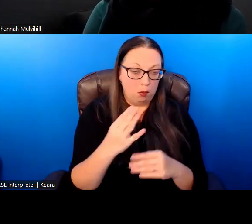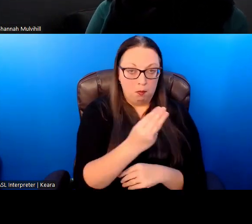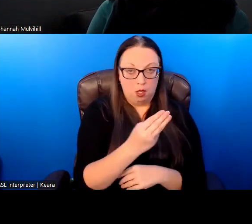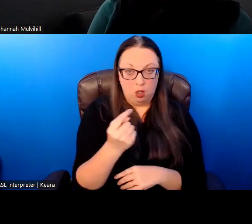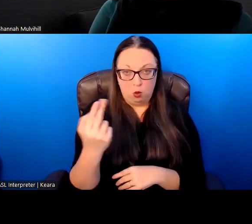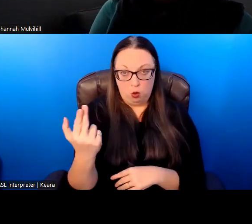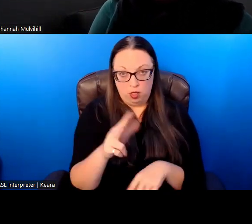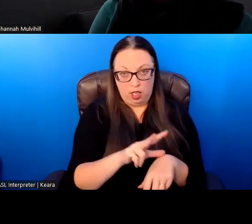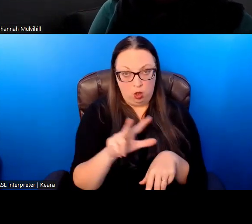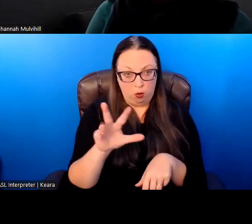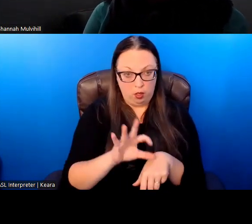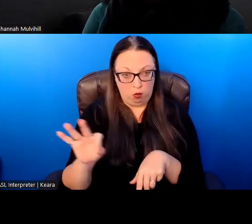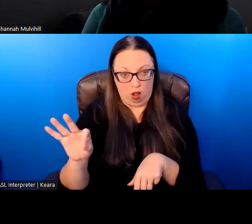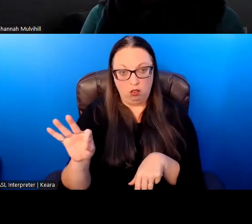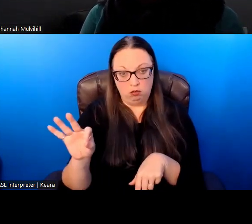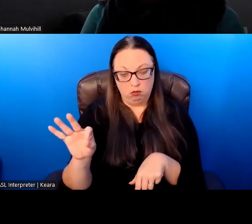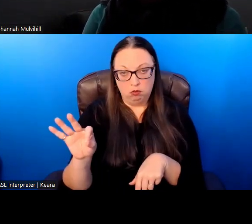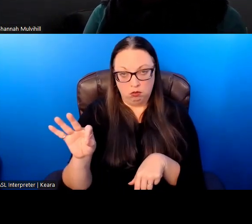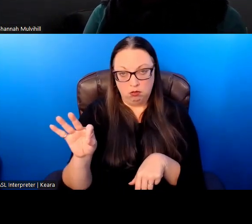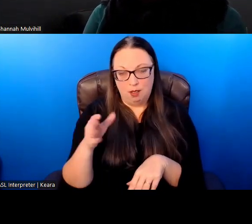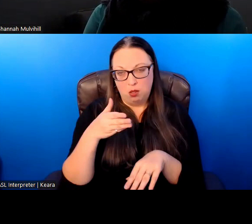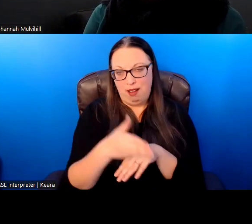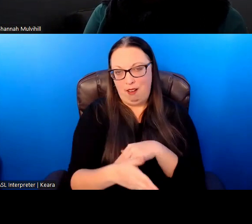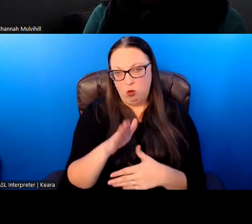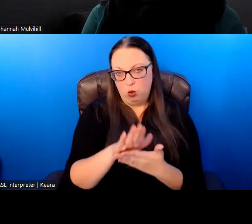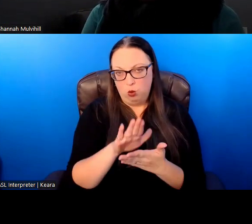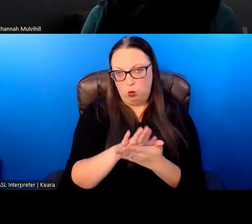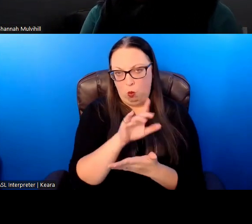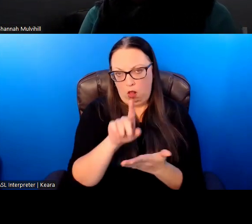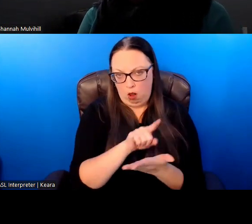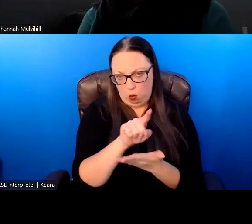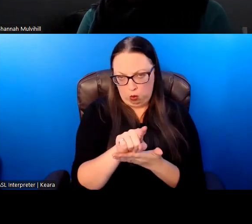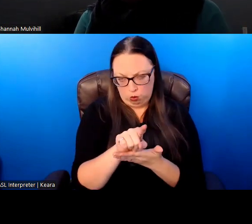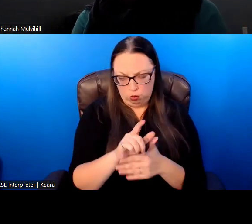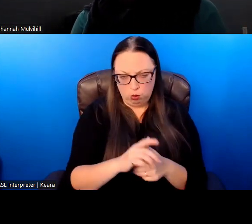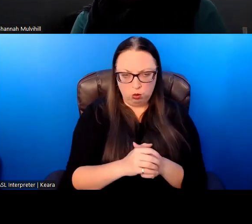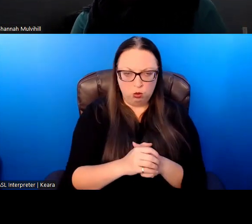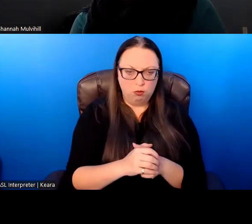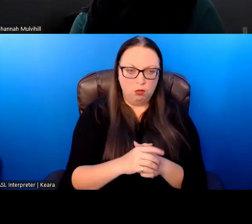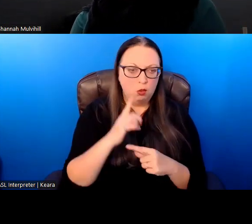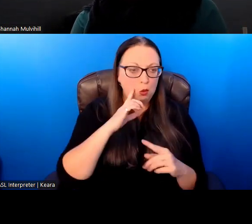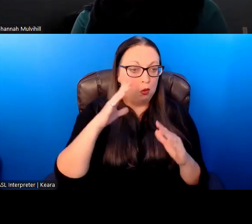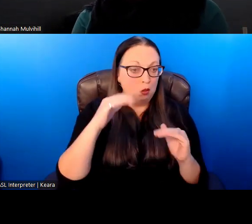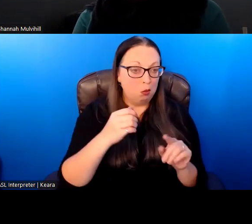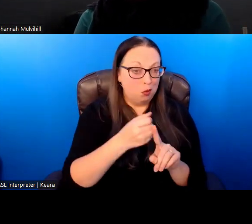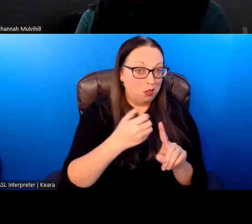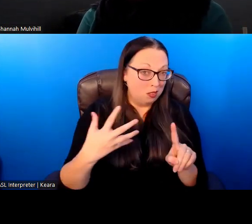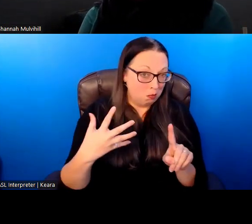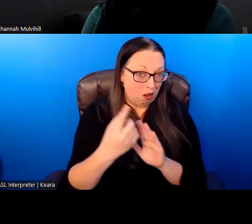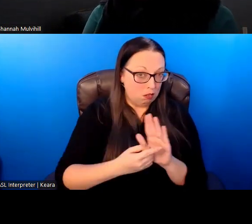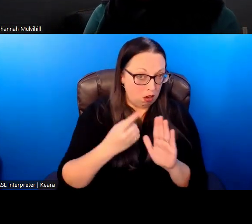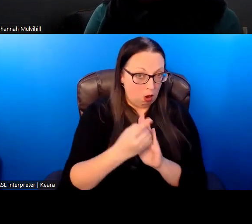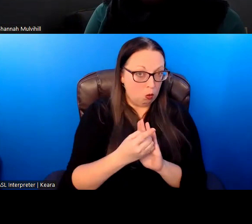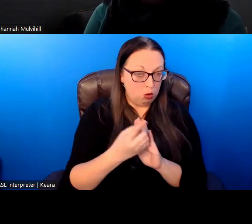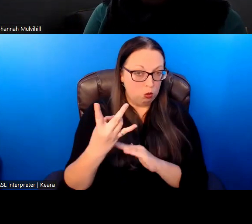Thursday, 3 p.m. to 9 p.m., sort of these after school hours. It is our hope that we'll be able to expand those hours to